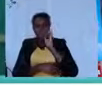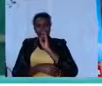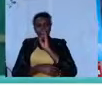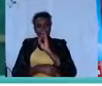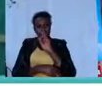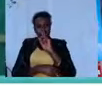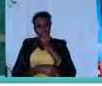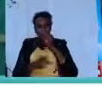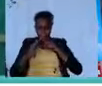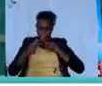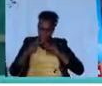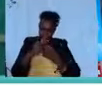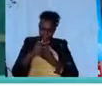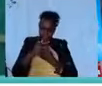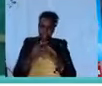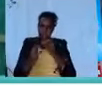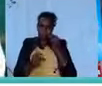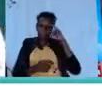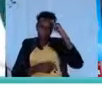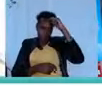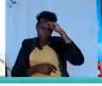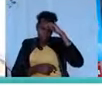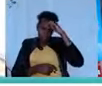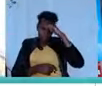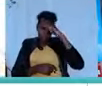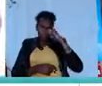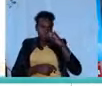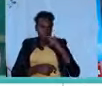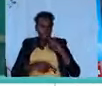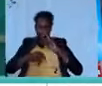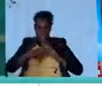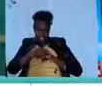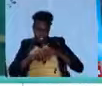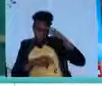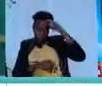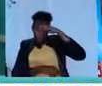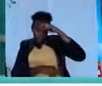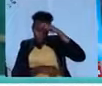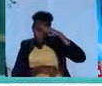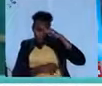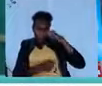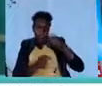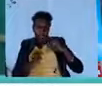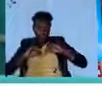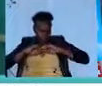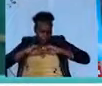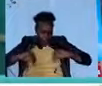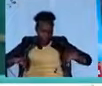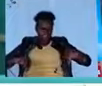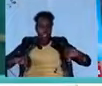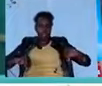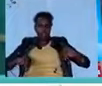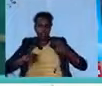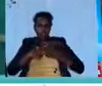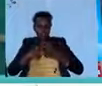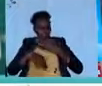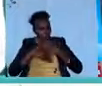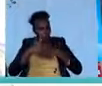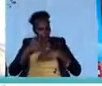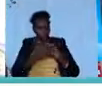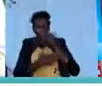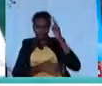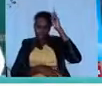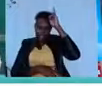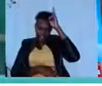the beginning of wisdom. And wisdom is to depart from all